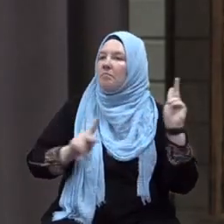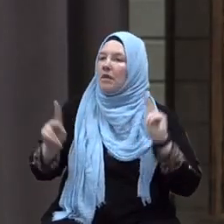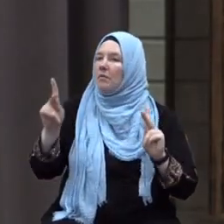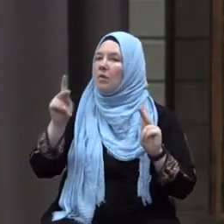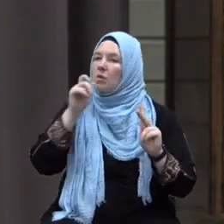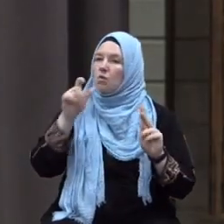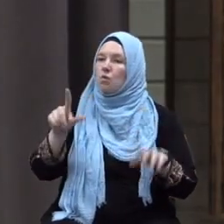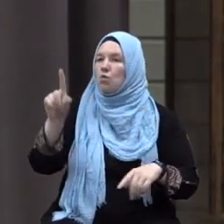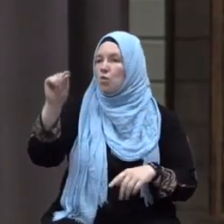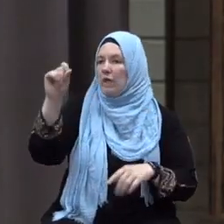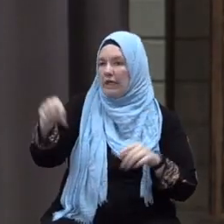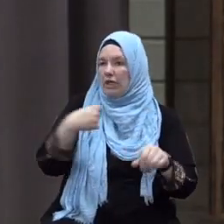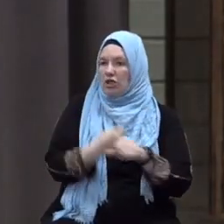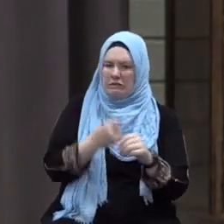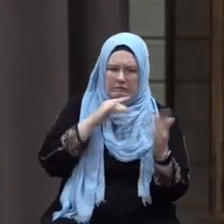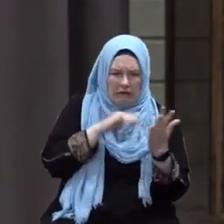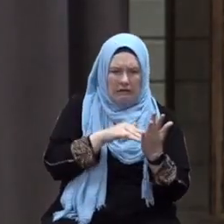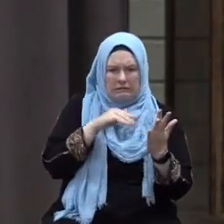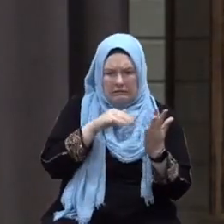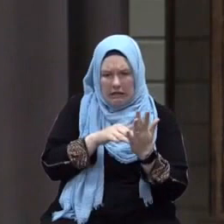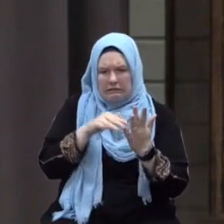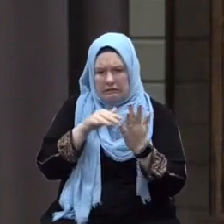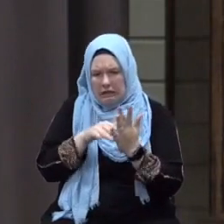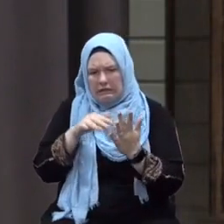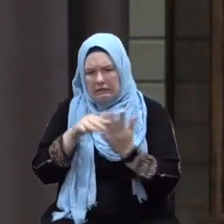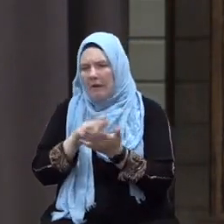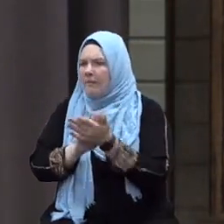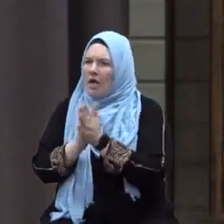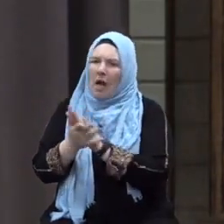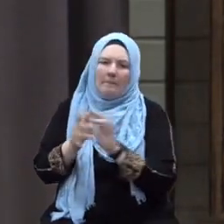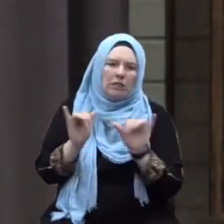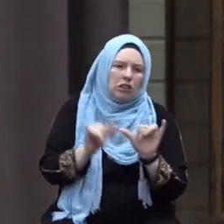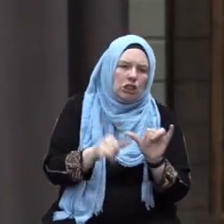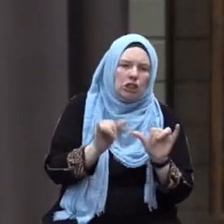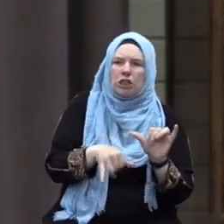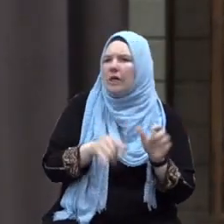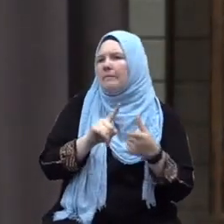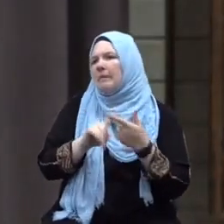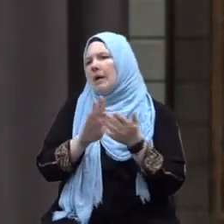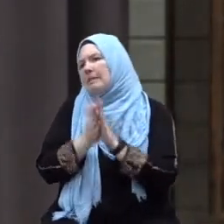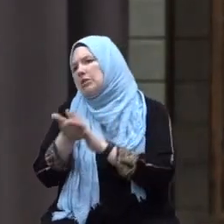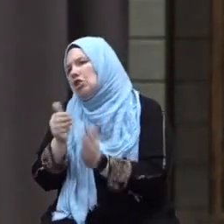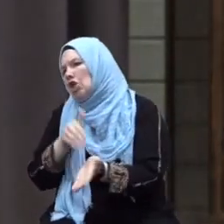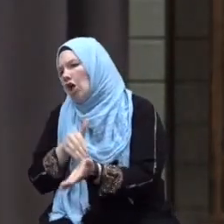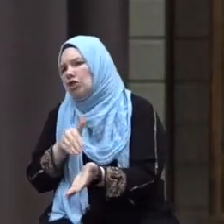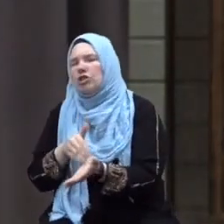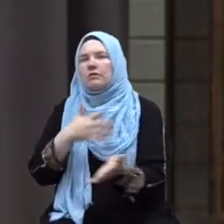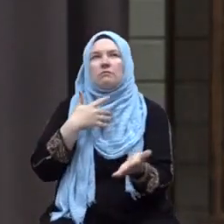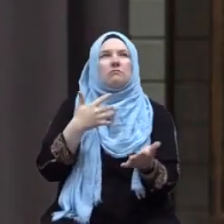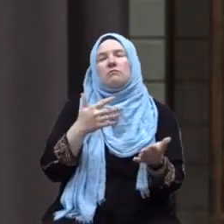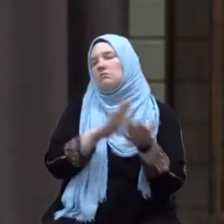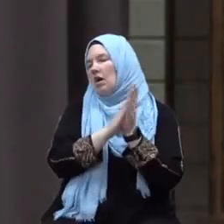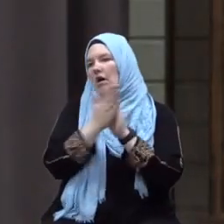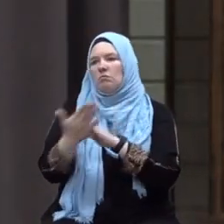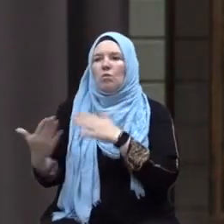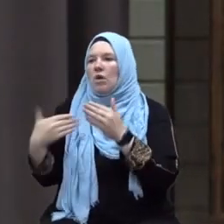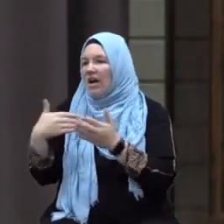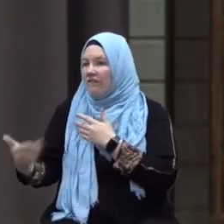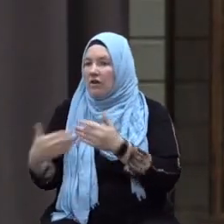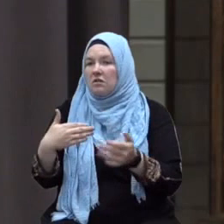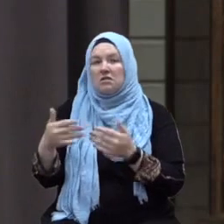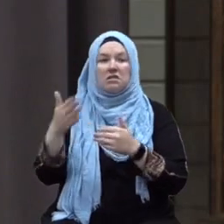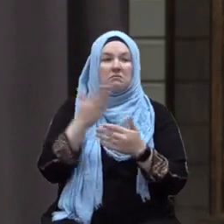20 years in studies to become an engineer, to become a doctor, to become whatever,